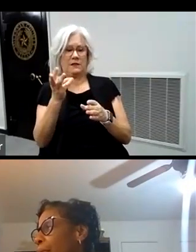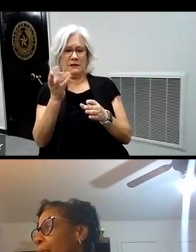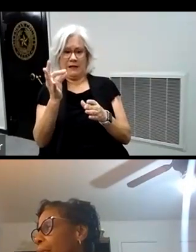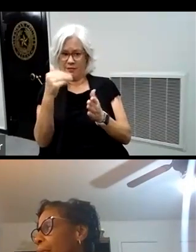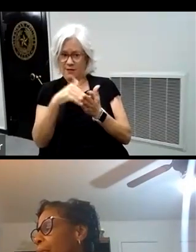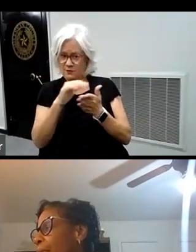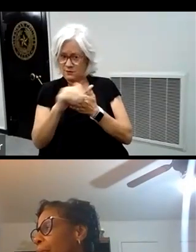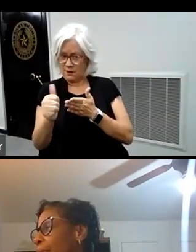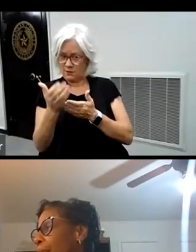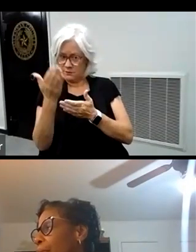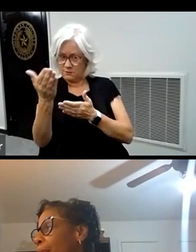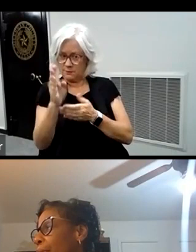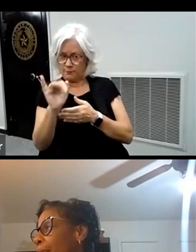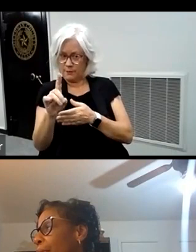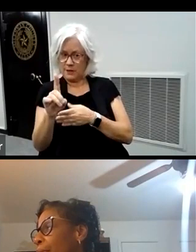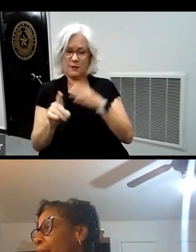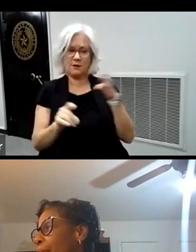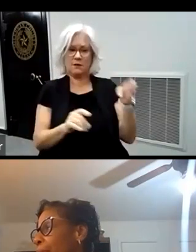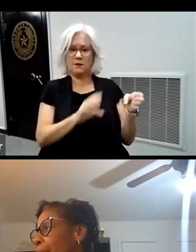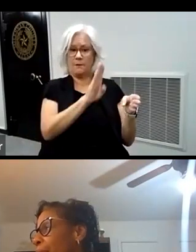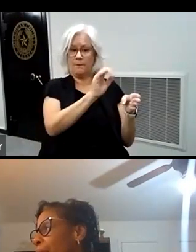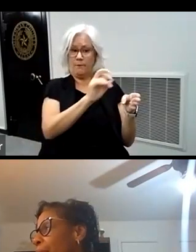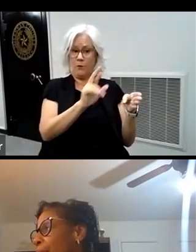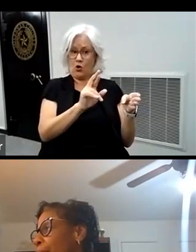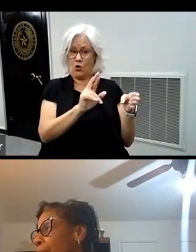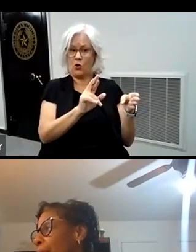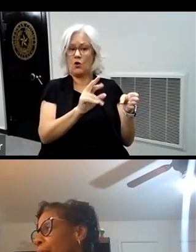$569,000. Bar Construction for